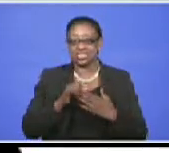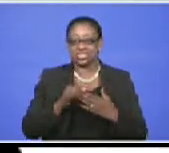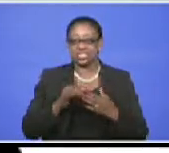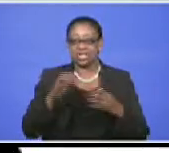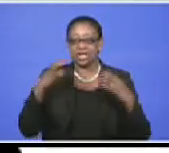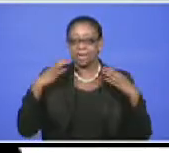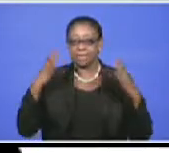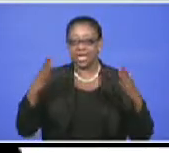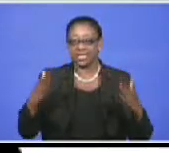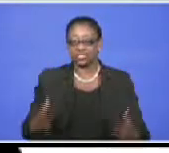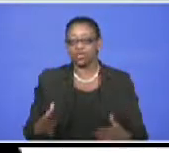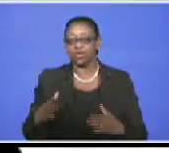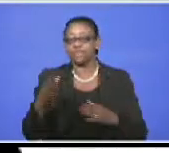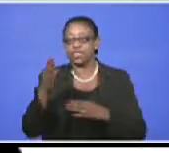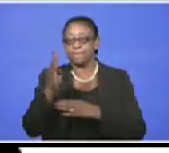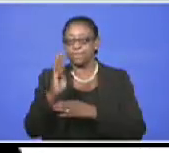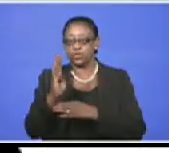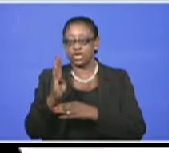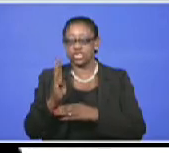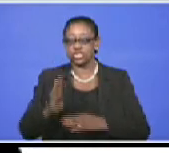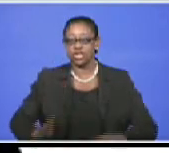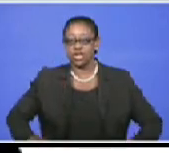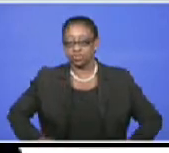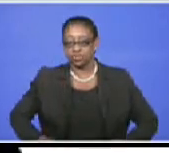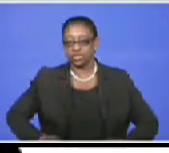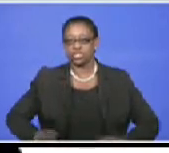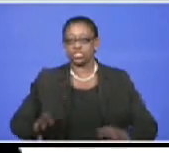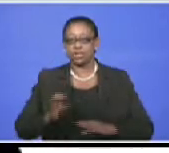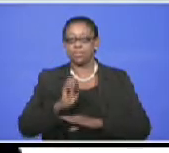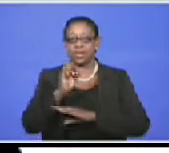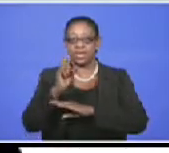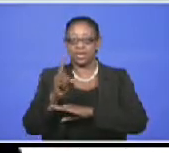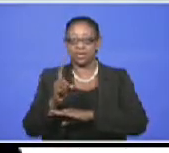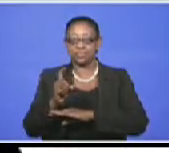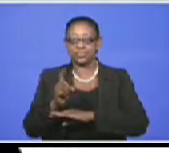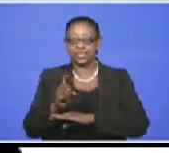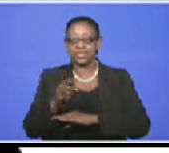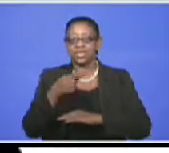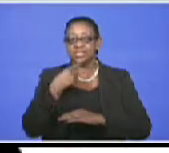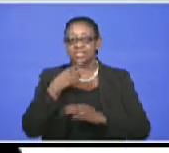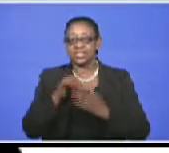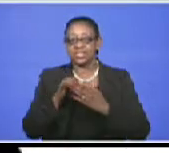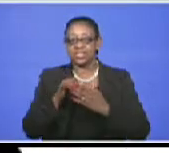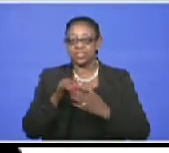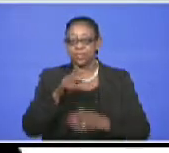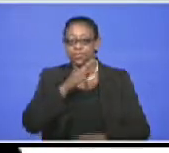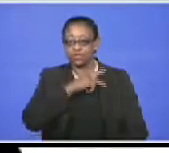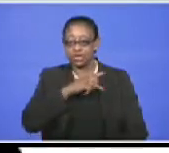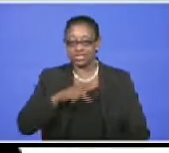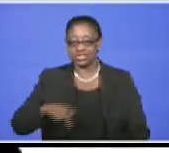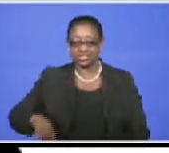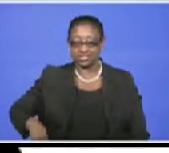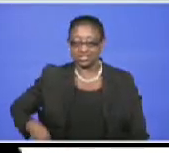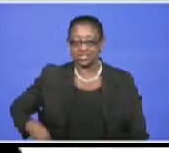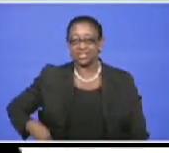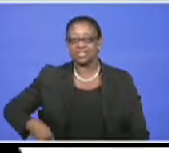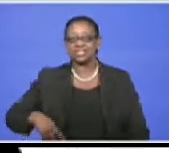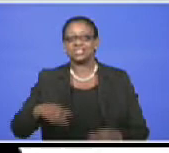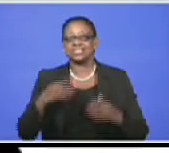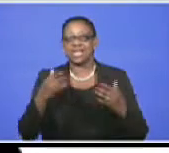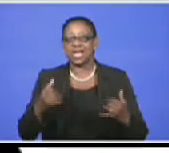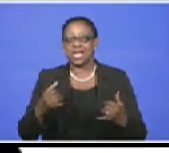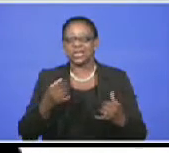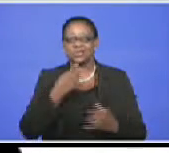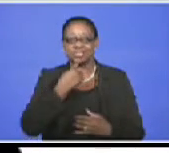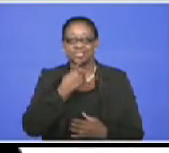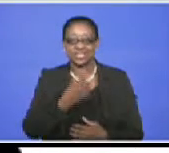Empire at an investiture at Buckingham Palace today. Prince William, the Duke of Cambridge, officiated at the ceremony and shared a